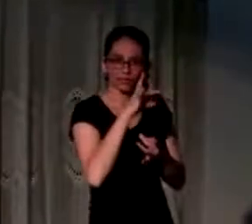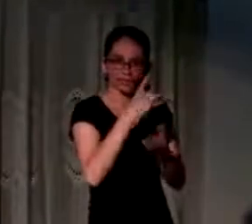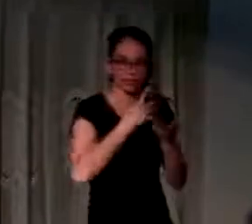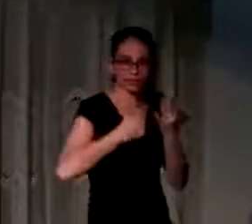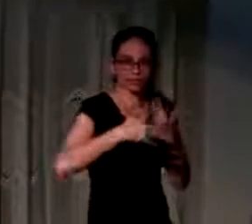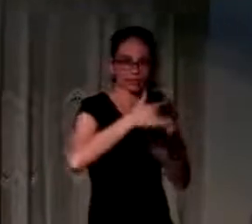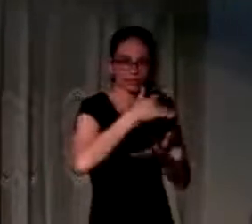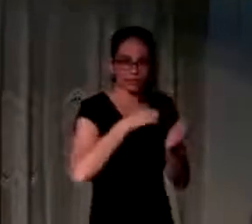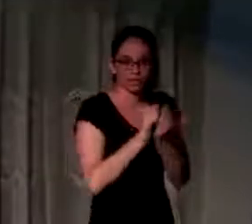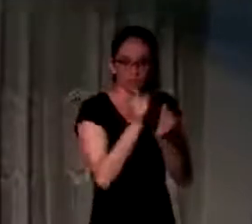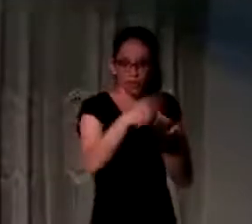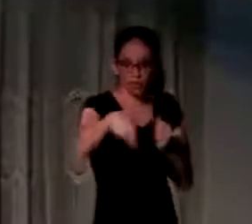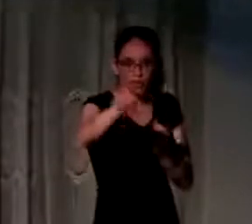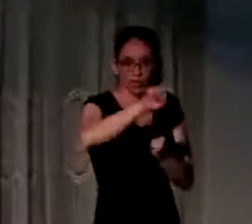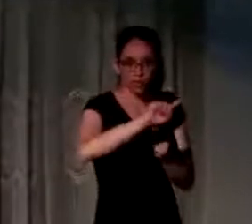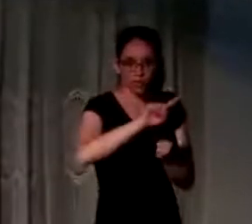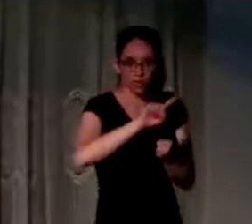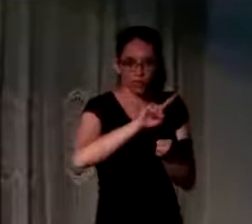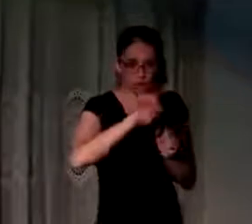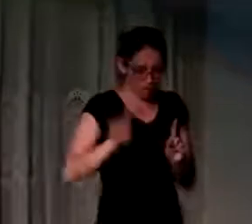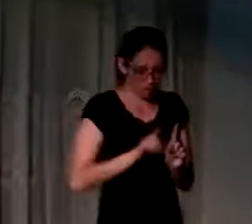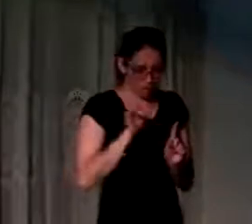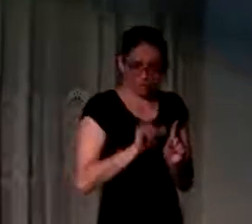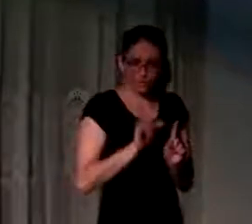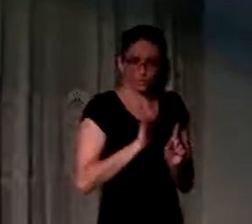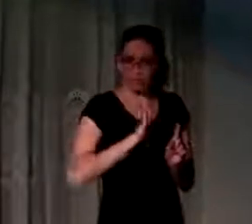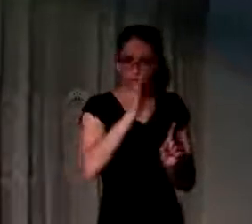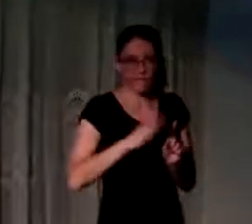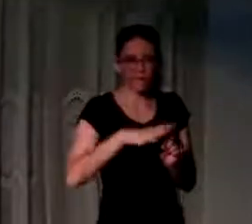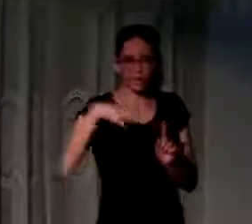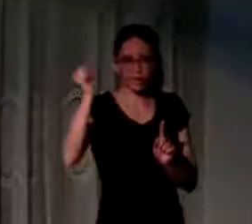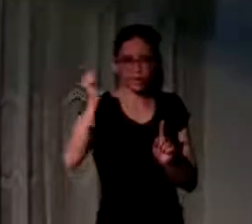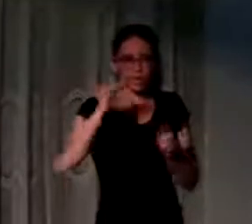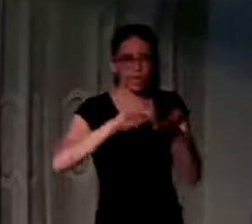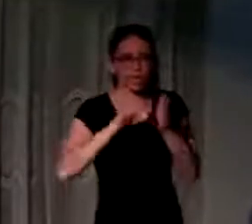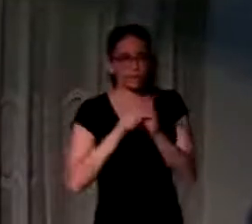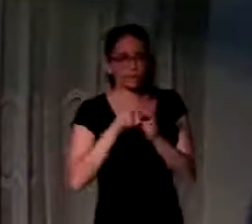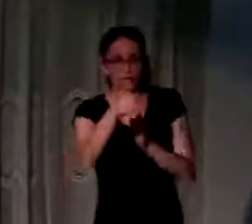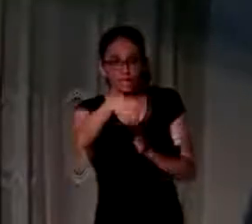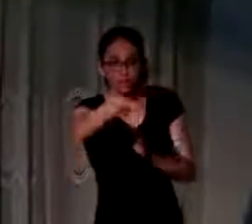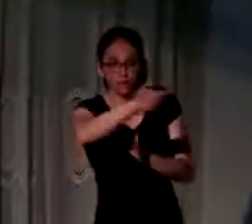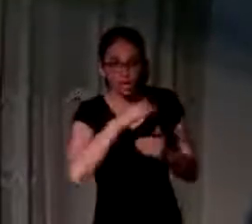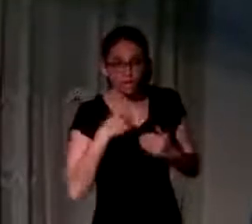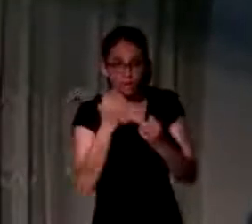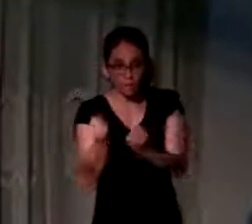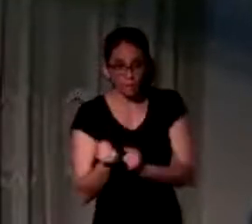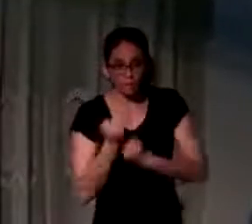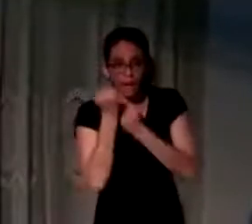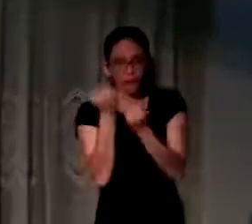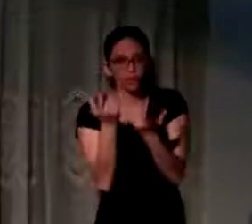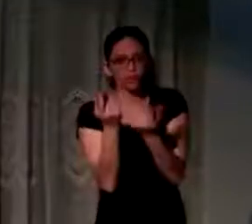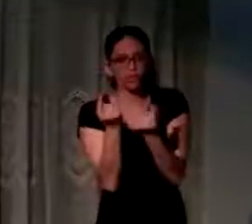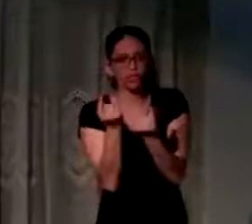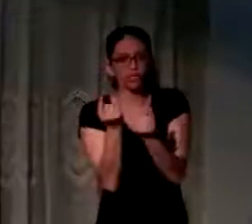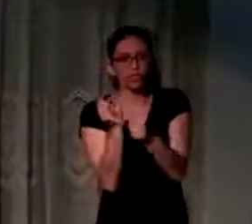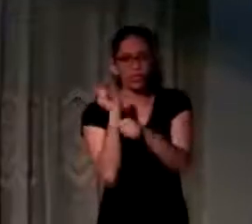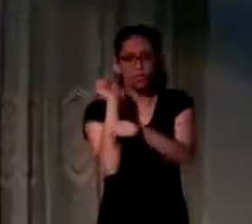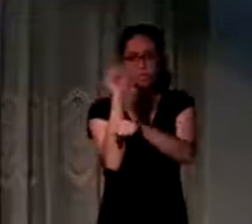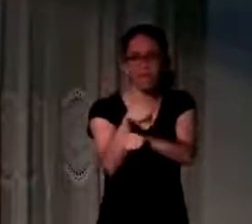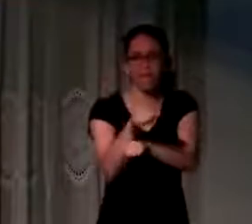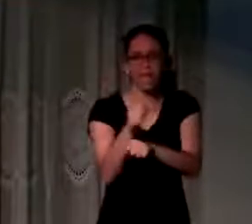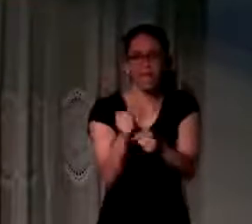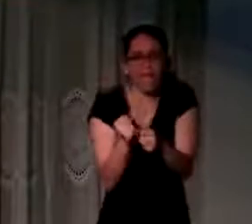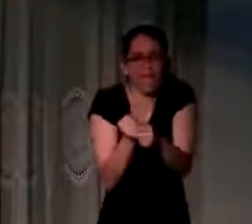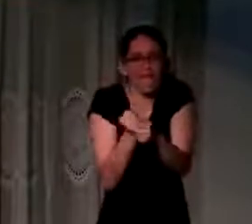fact, because of my resurrection, the Bible says you will now have the power to overcome anything that ever happened